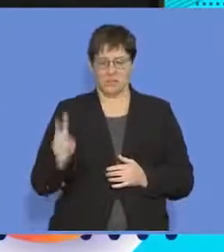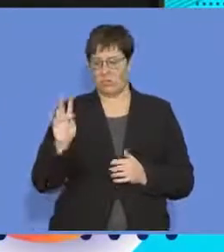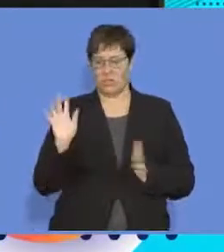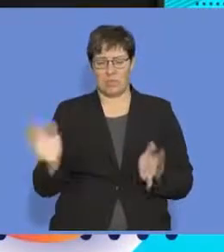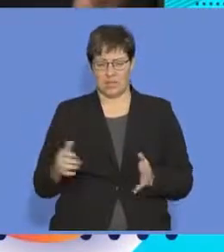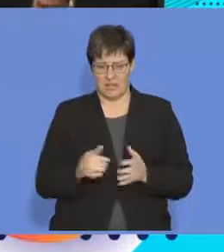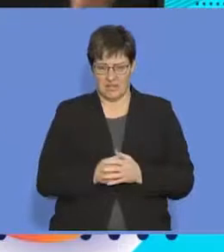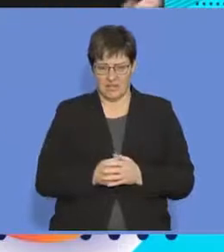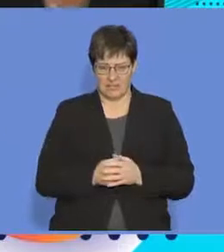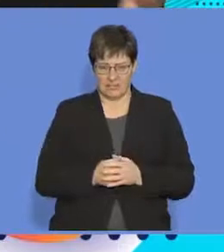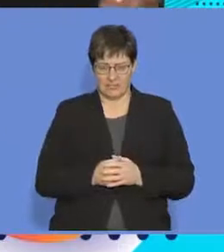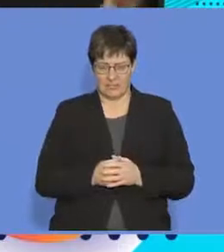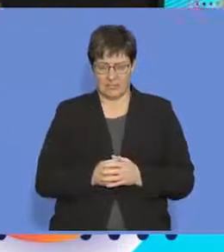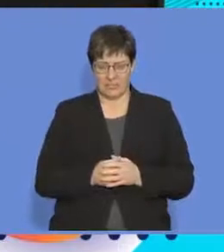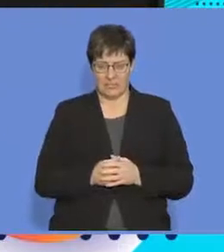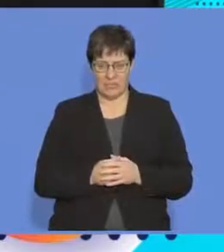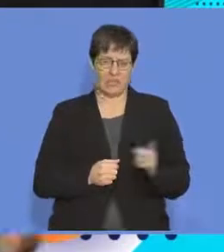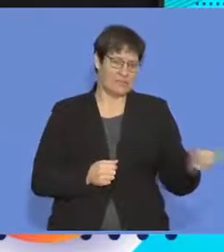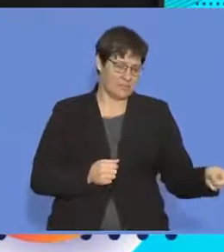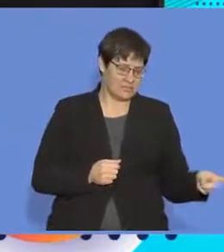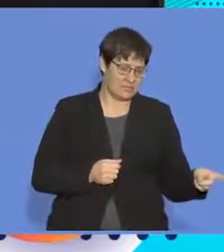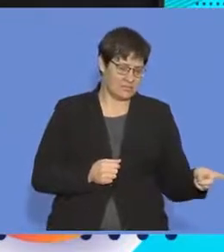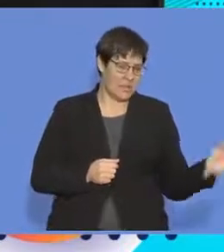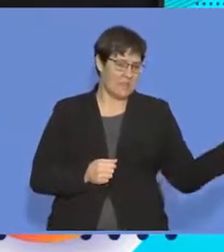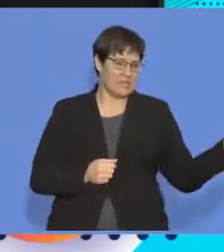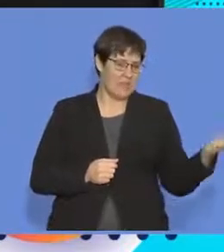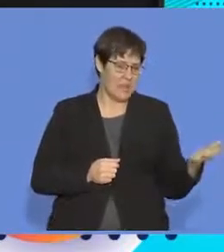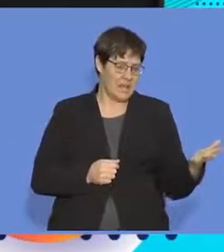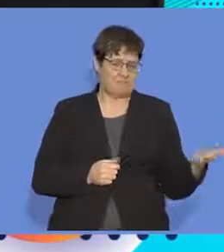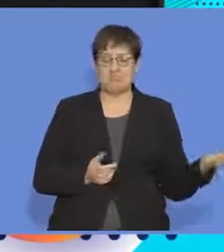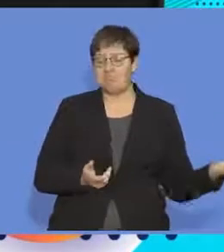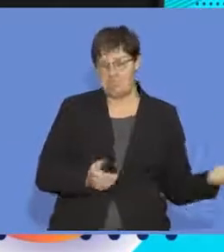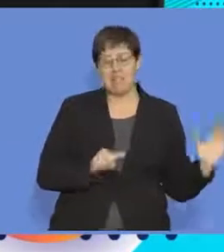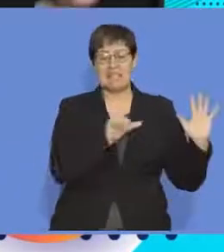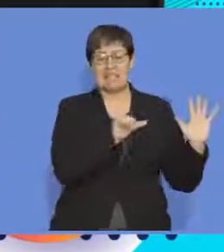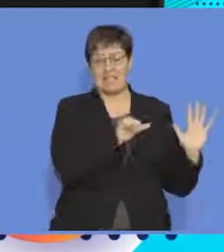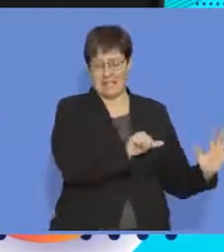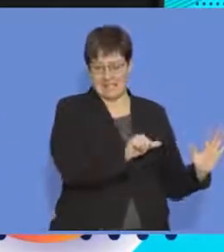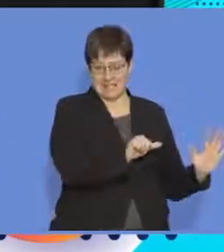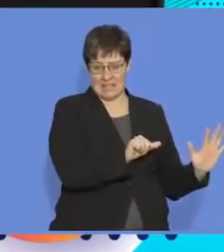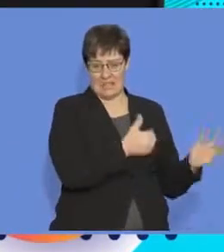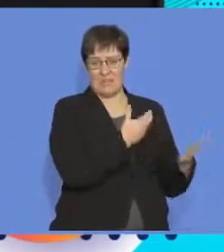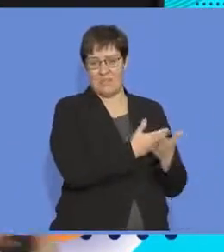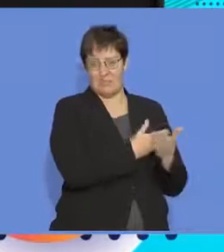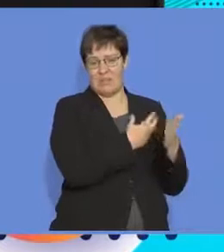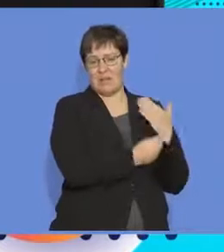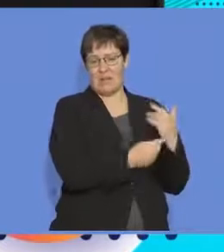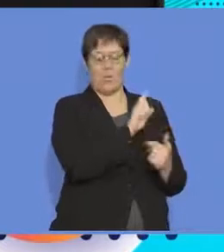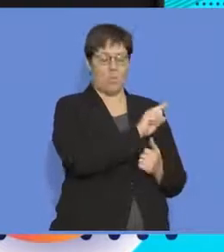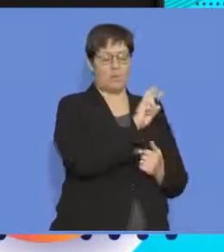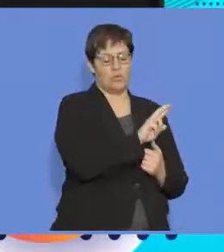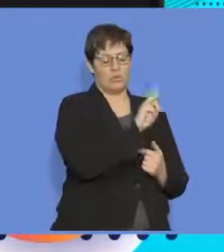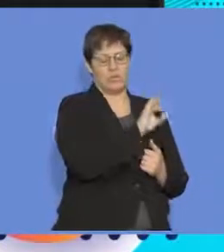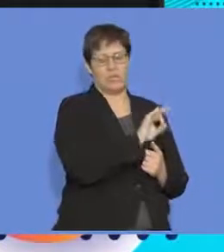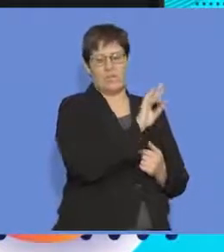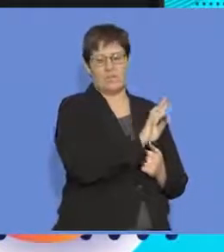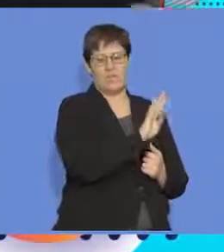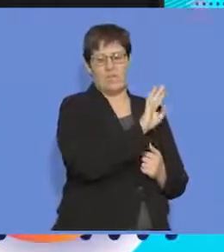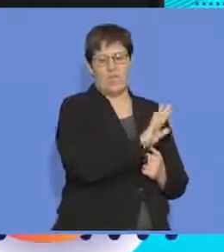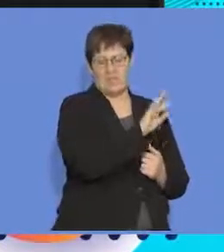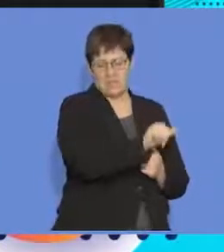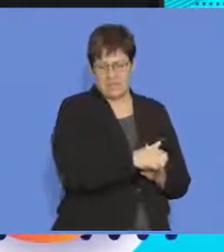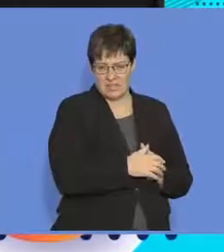head, denoted by H and T. What about a die? A die has 6 possible outcomes, 1, 2,